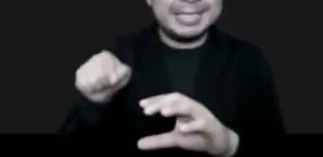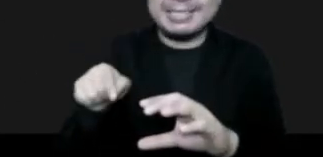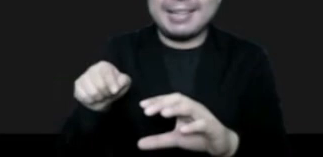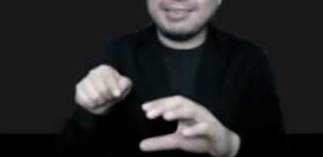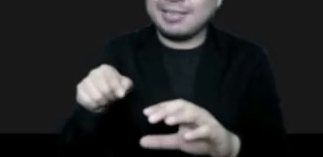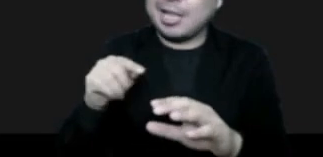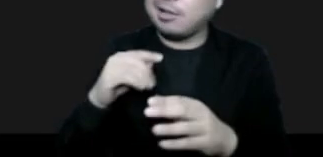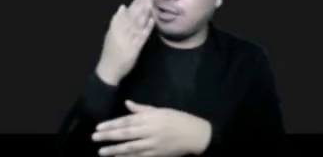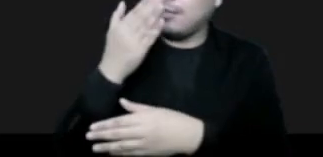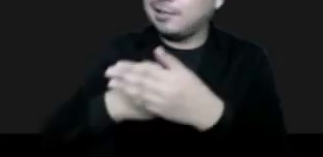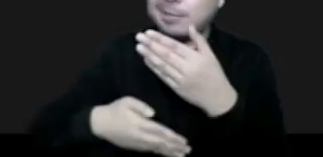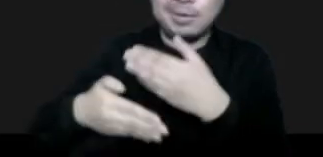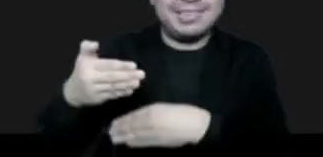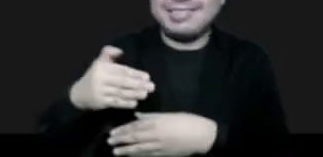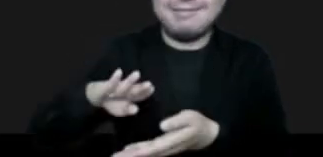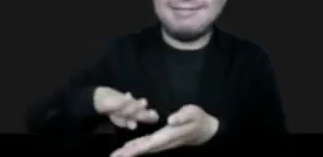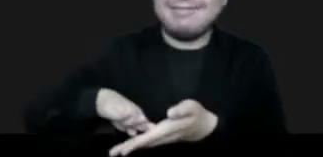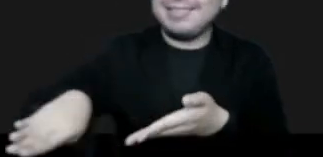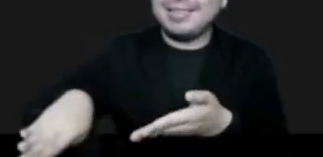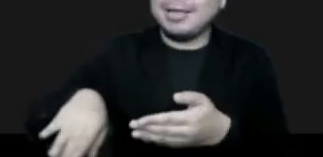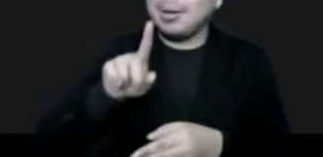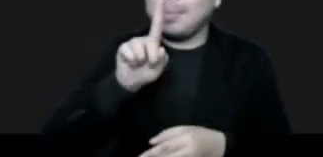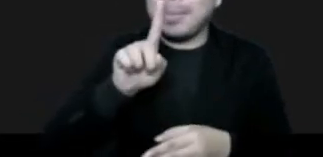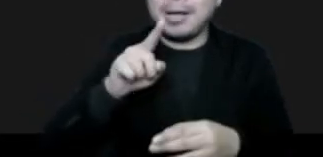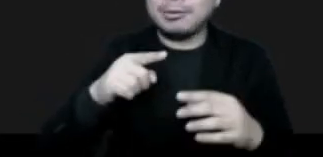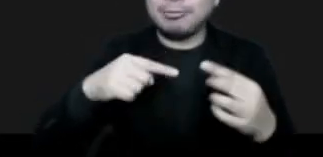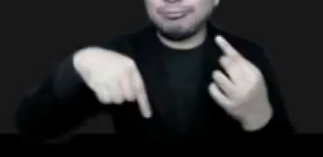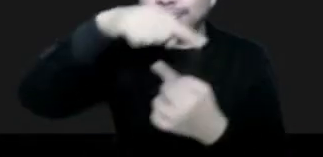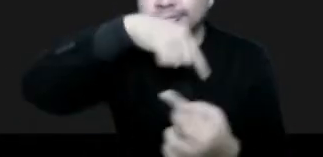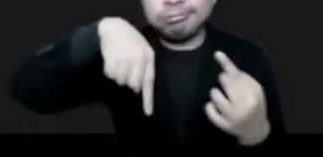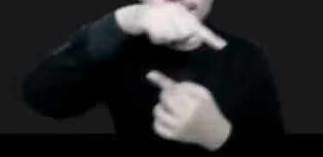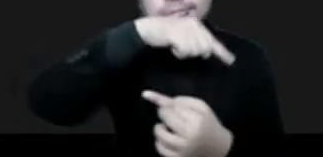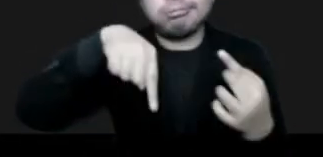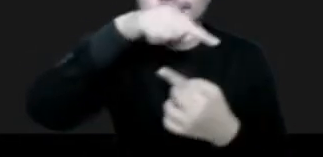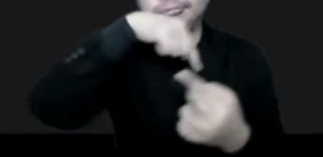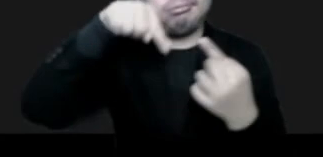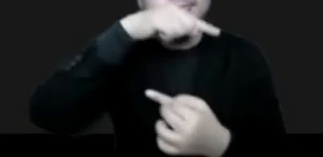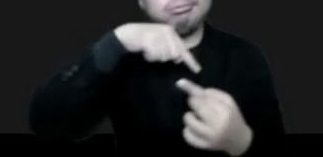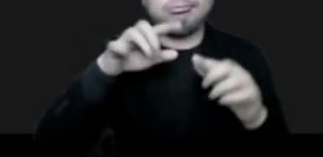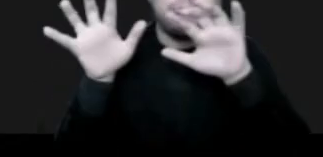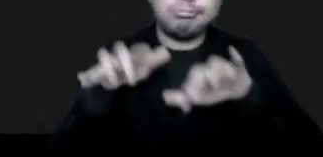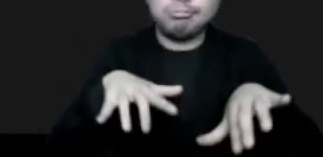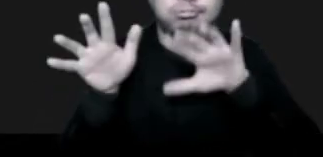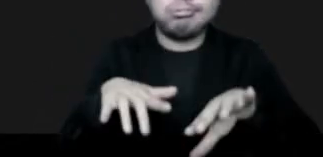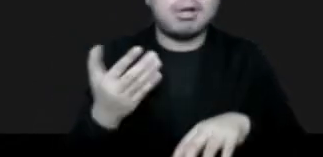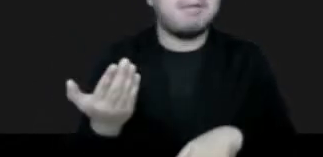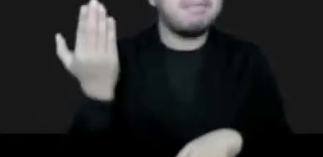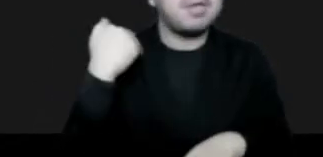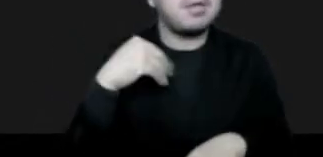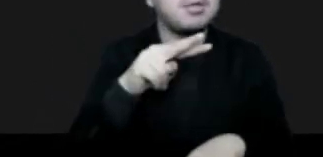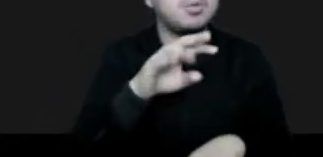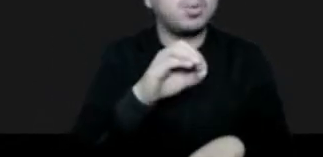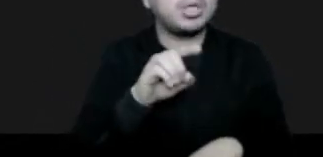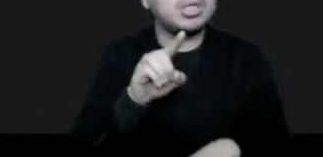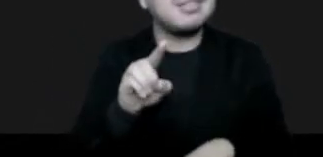experience with the Cyclone Idai of 2019, as well as the Eloise,